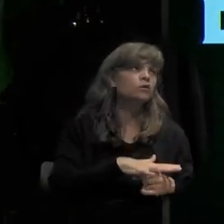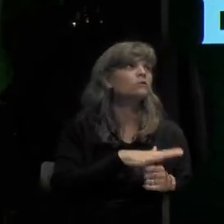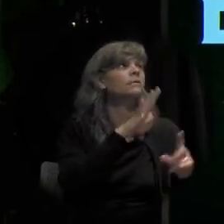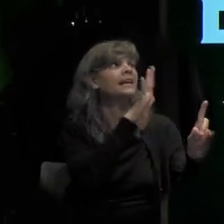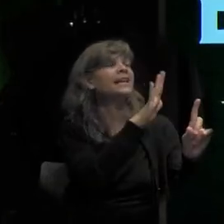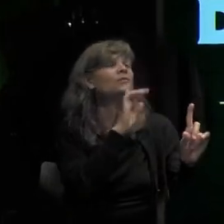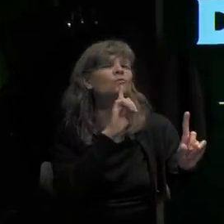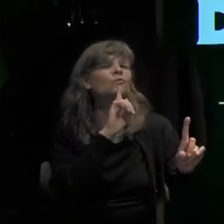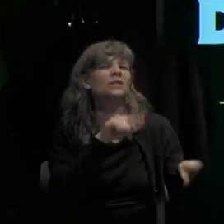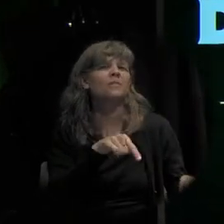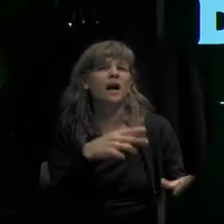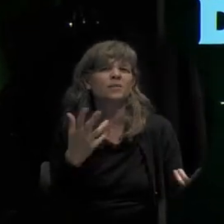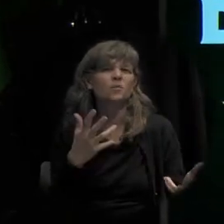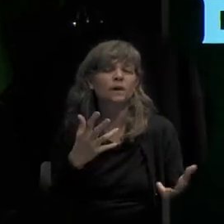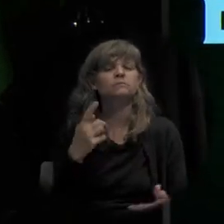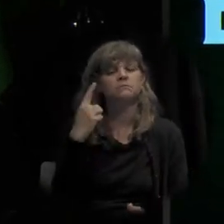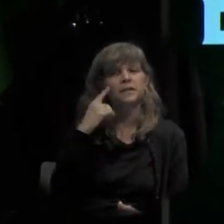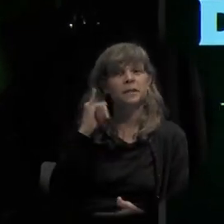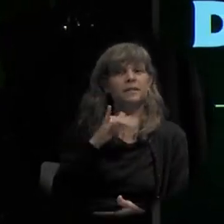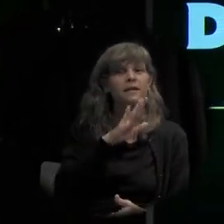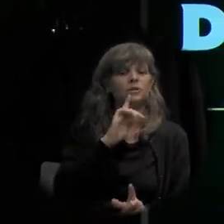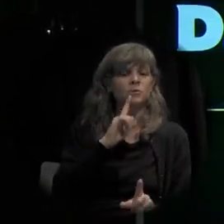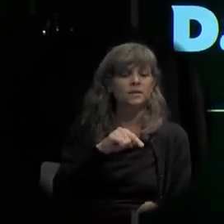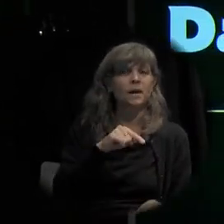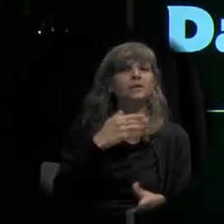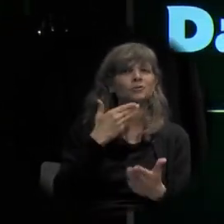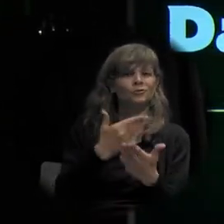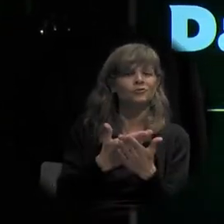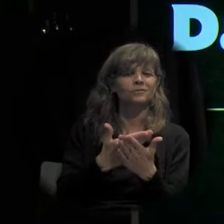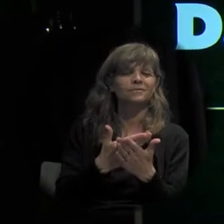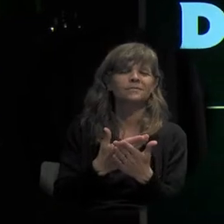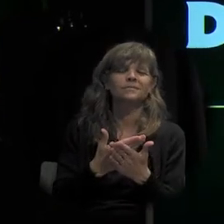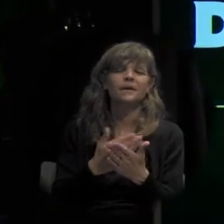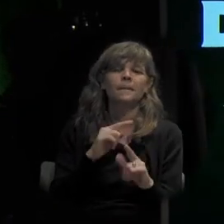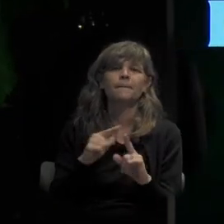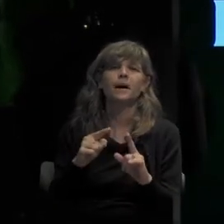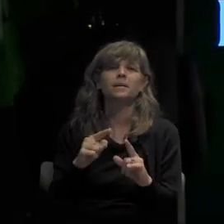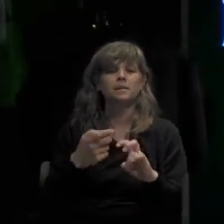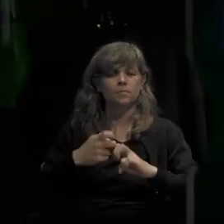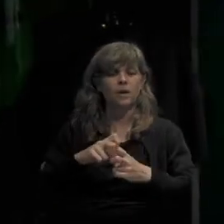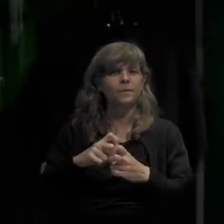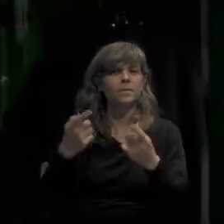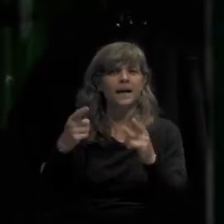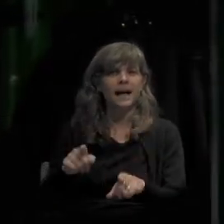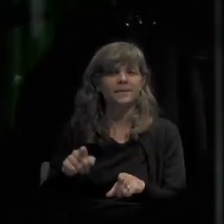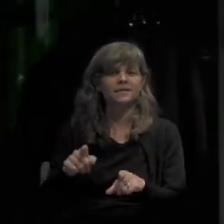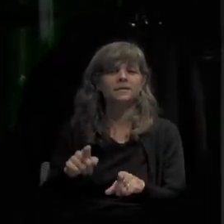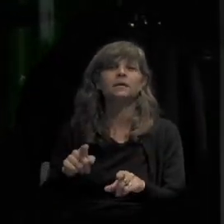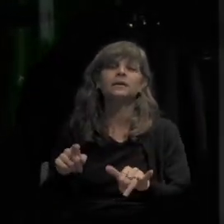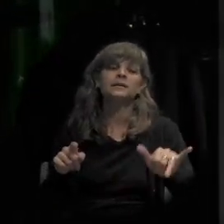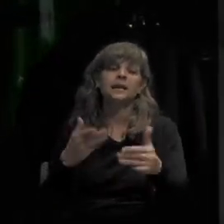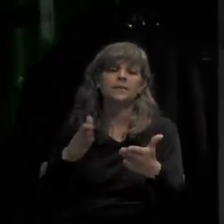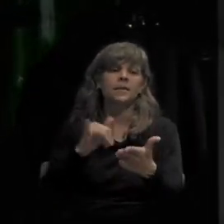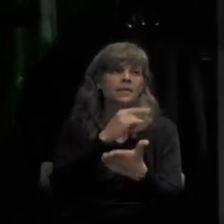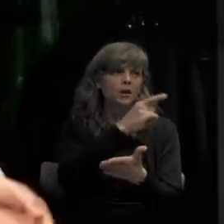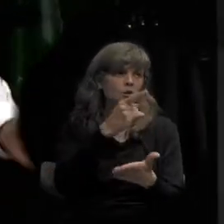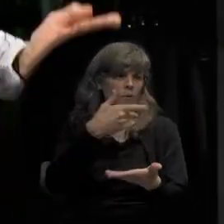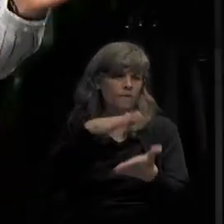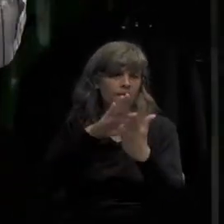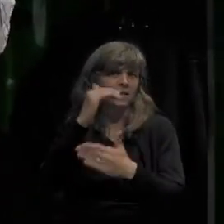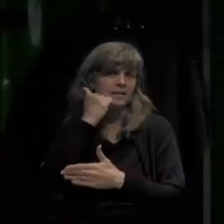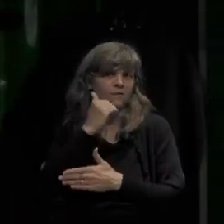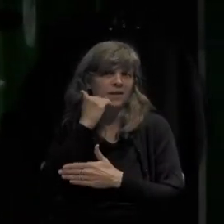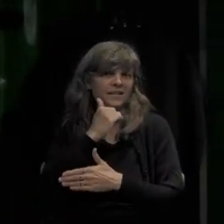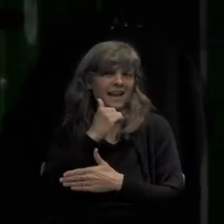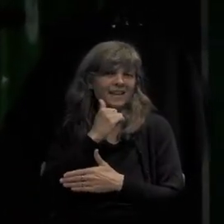say he responds really well, but there's a problem, and part of the problem is what we face every day, and that is that there's a